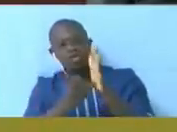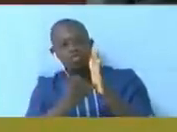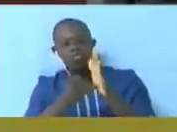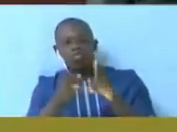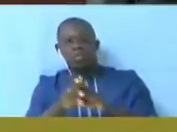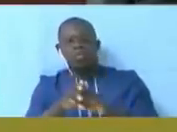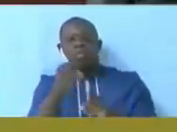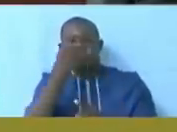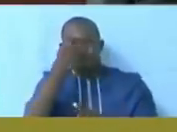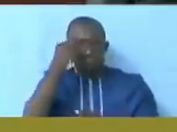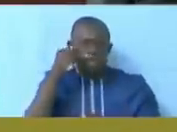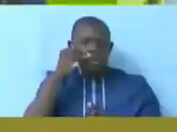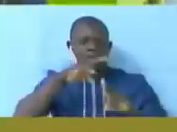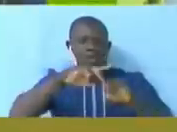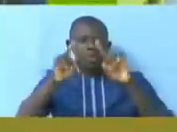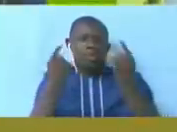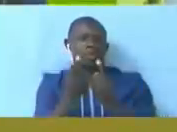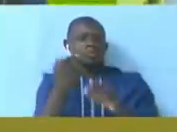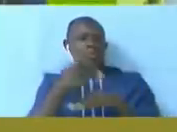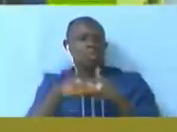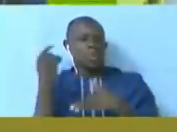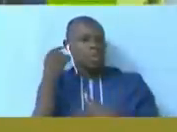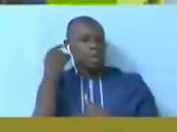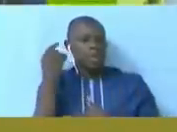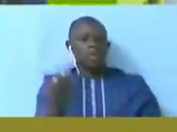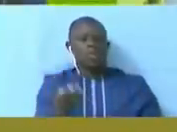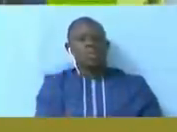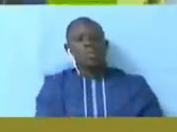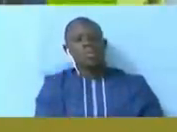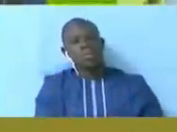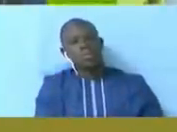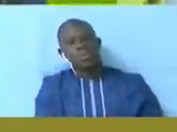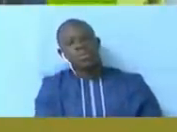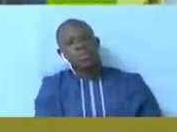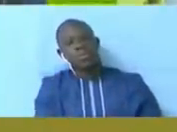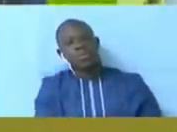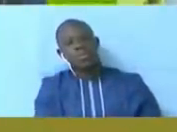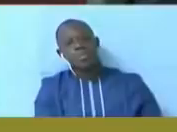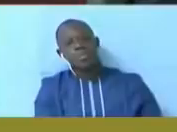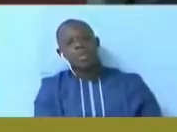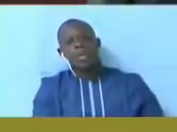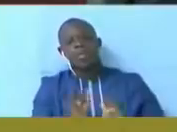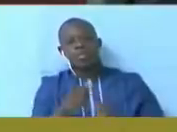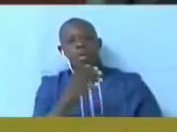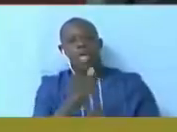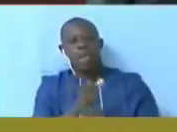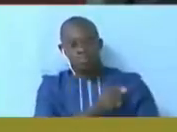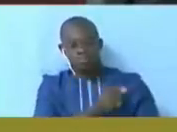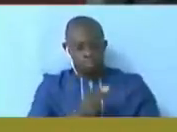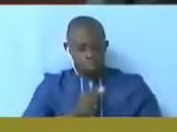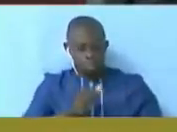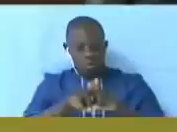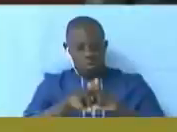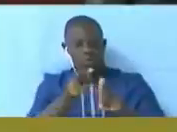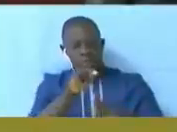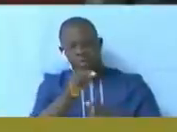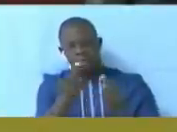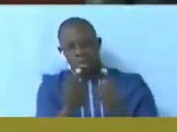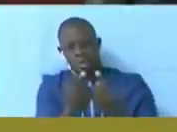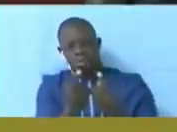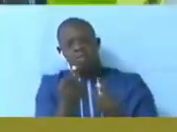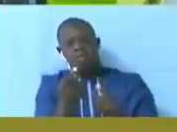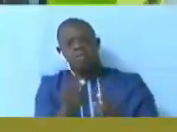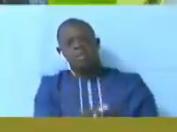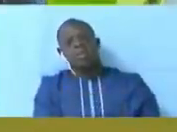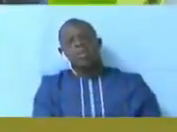Can you help us with that? Thank you. That was an oversight, and it